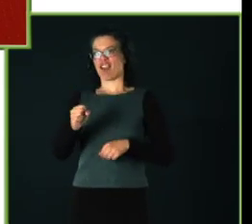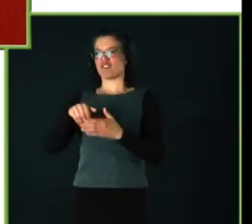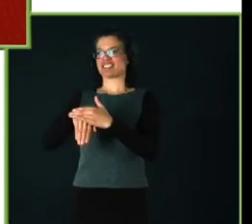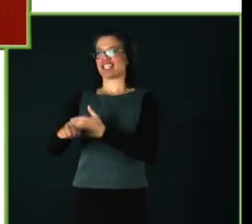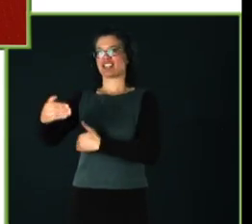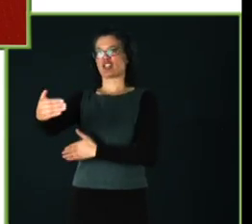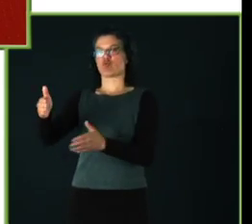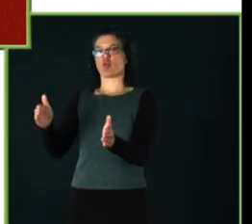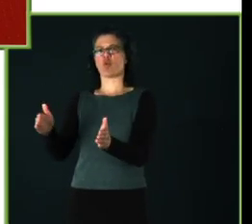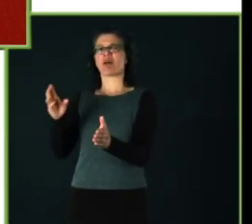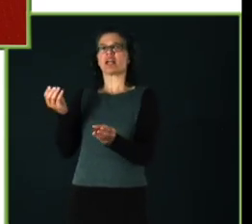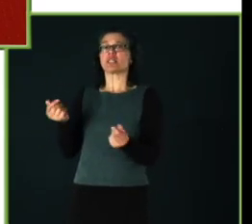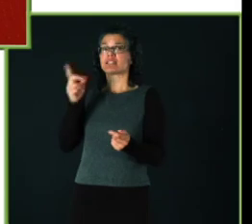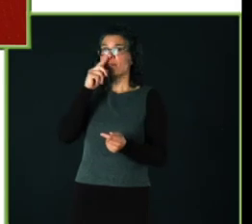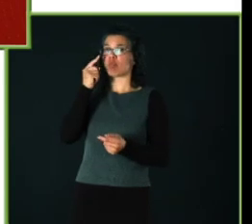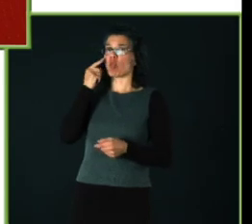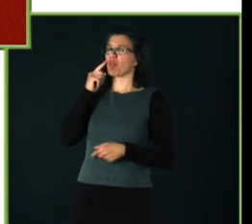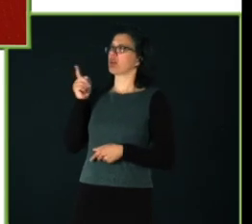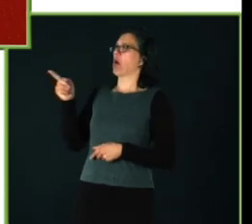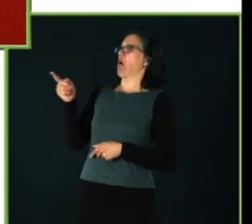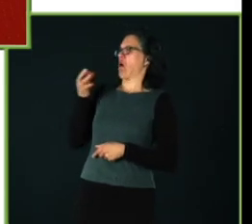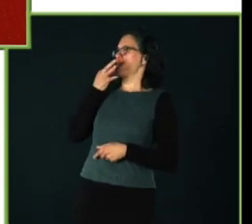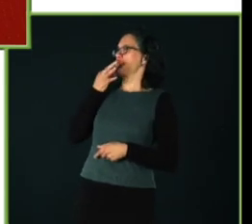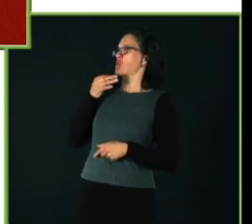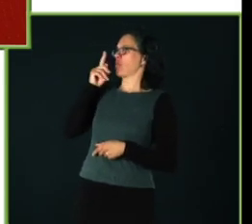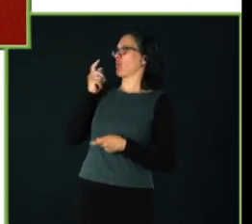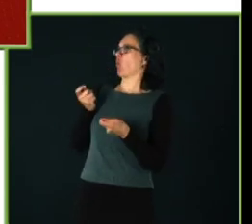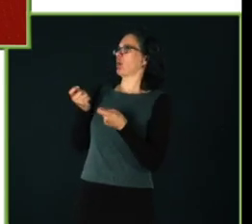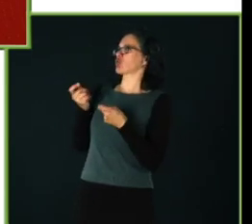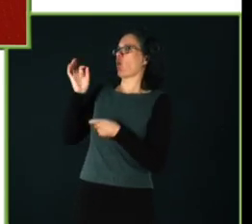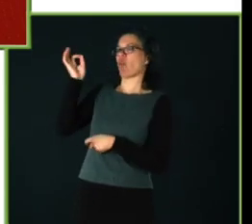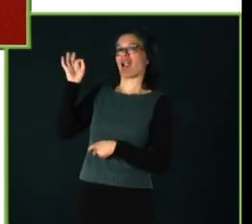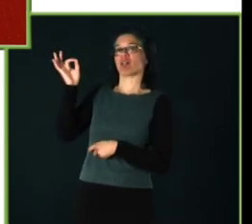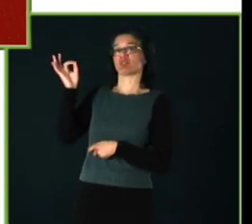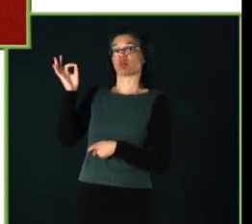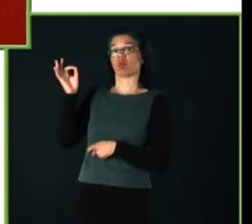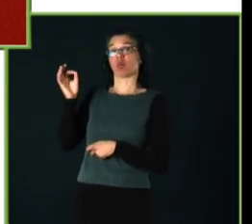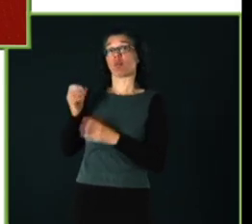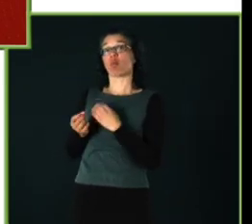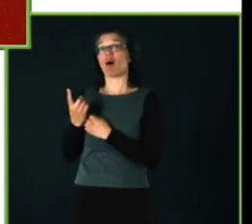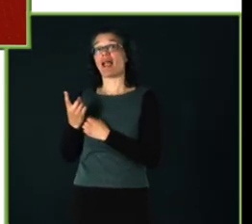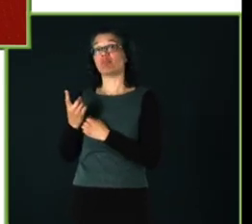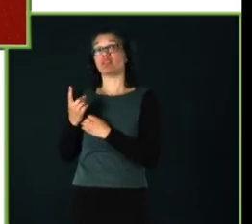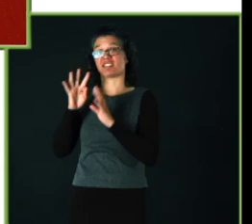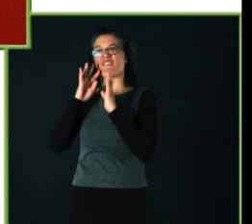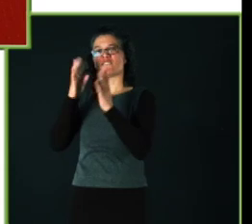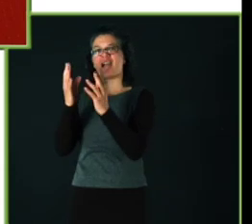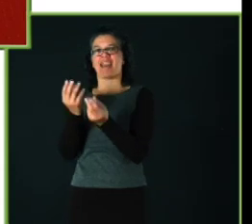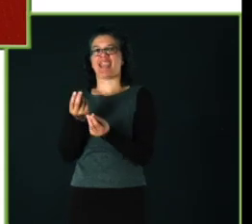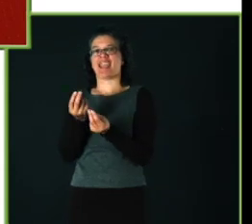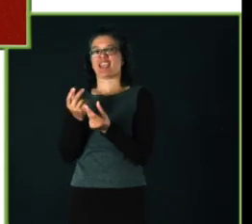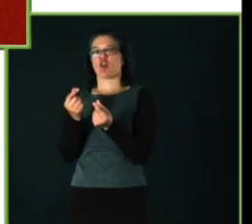that control the council, and that the Whangarei economy is being hindered by